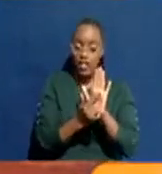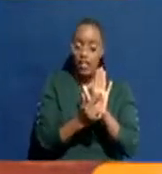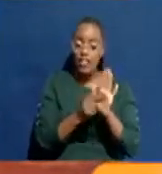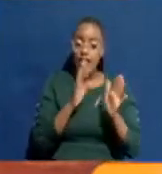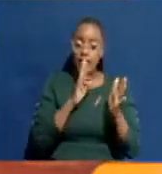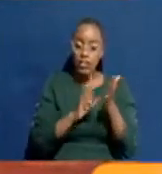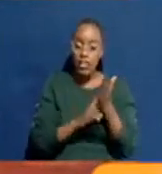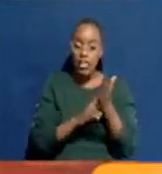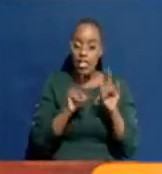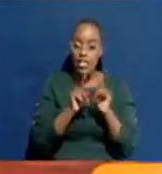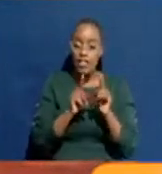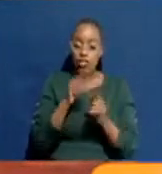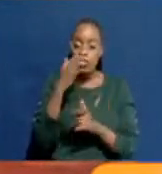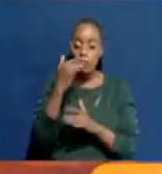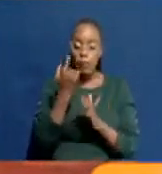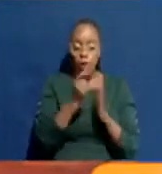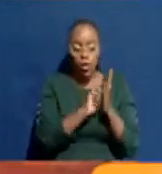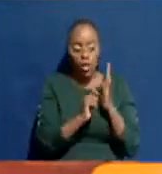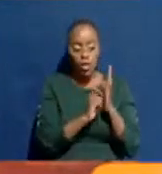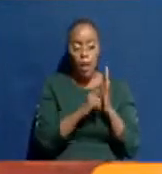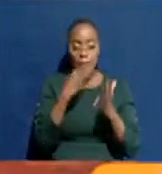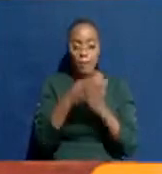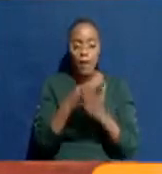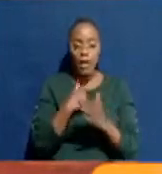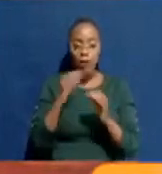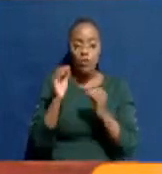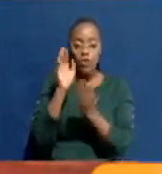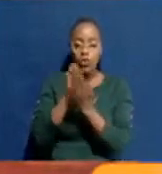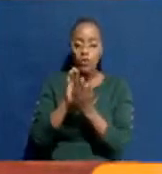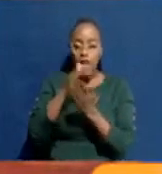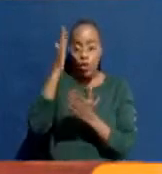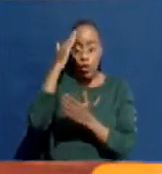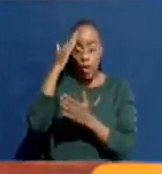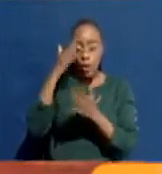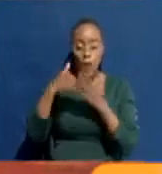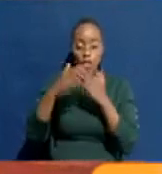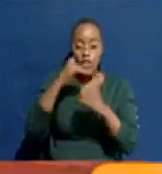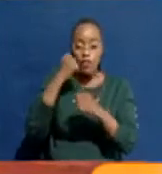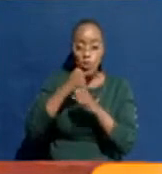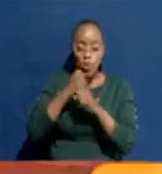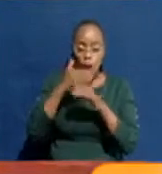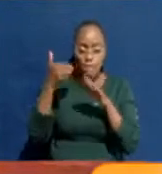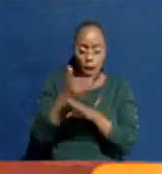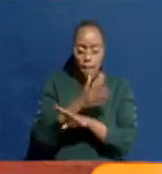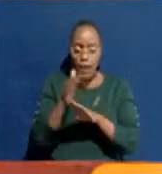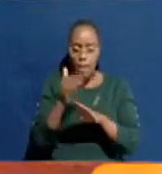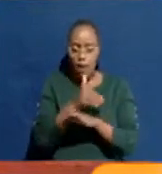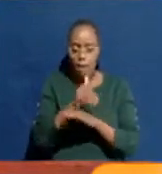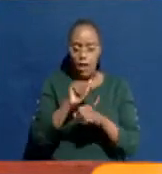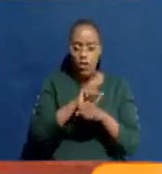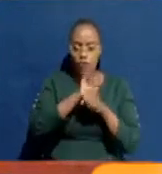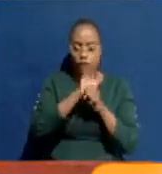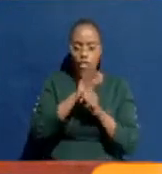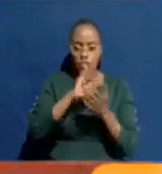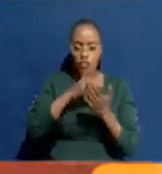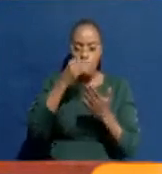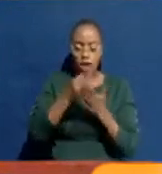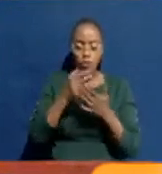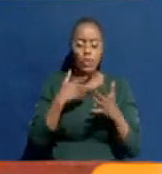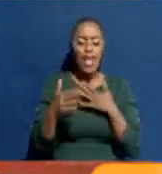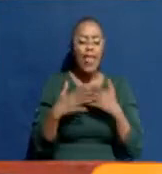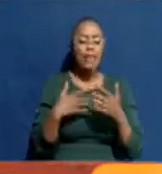reserves are actually on paper. There's actually no money. You remember the kind of scampering we had to do when COVID hit? The contingency fund was actually